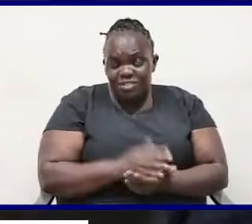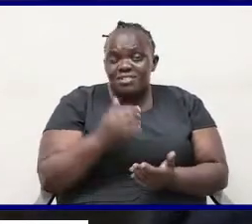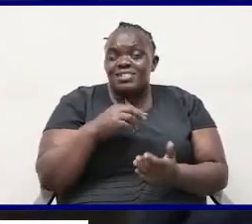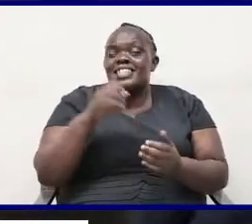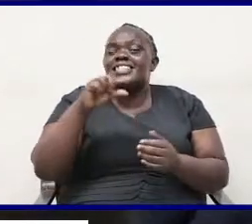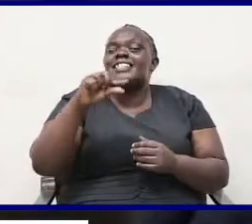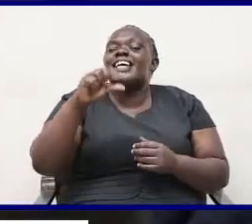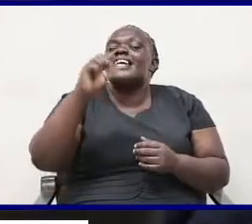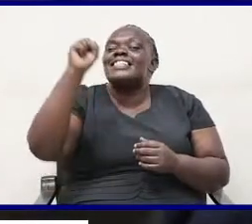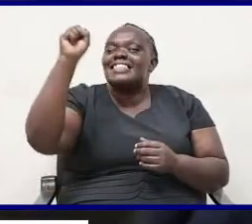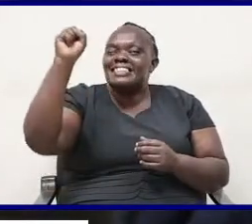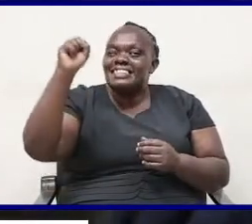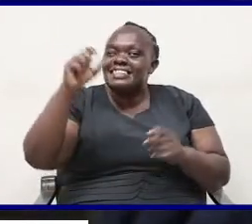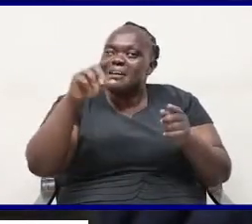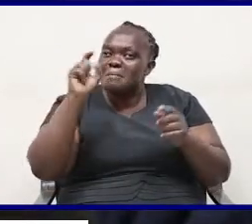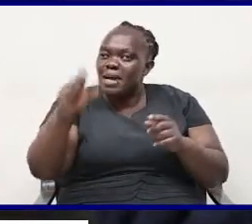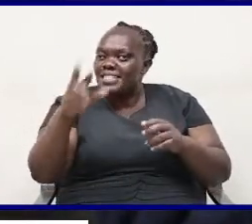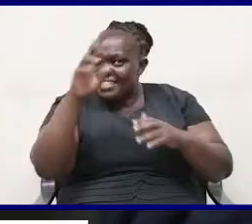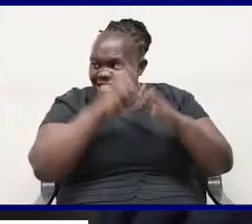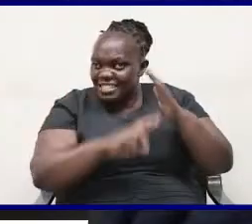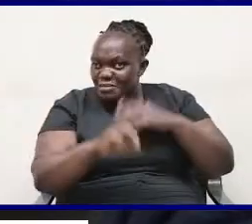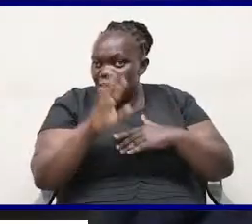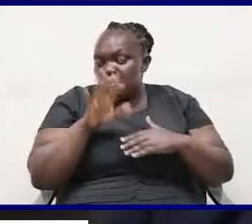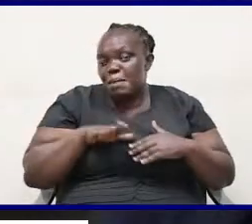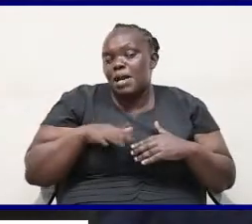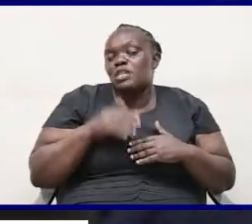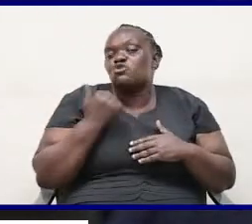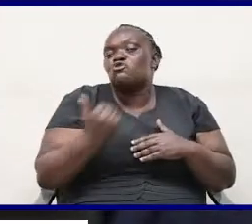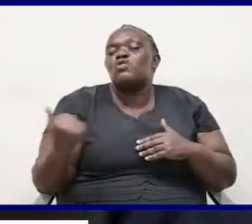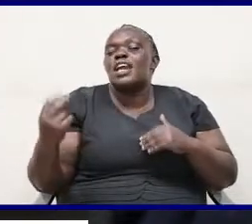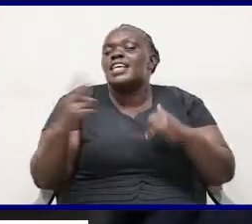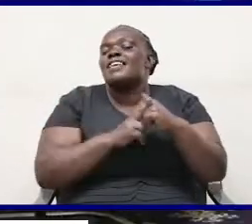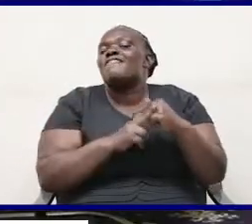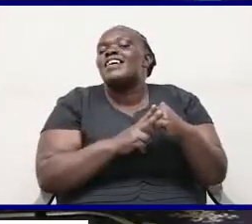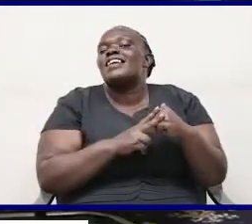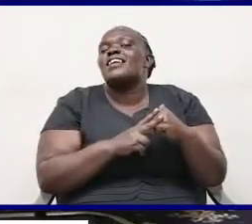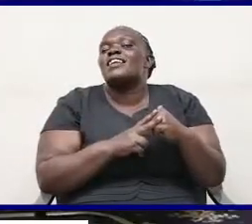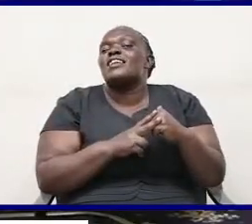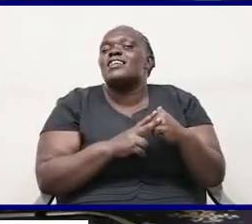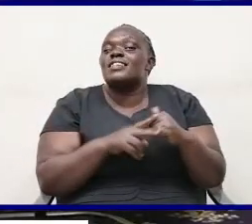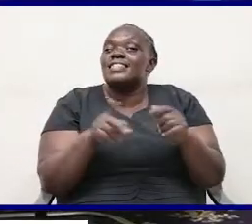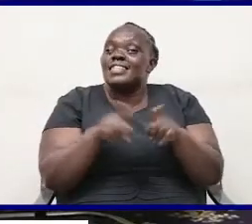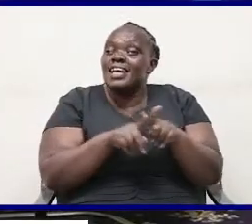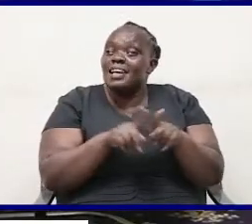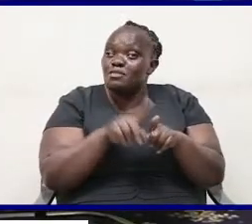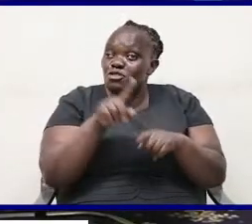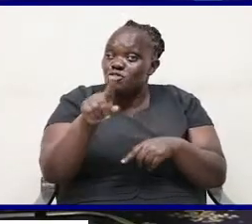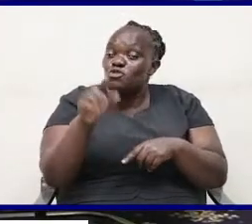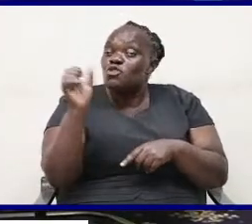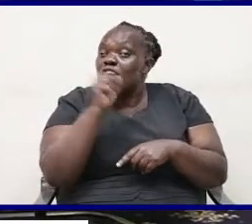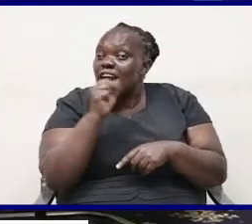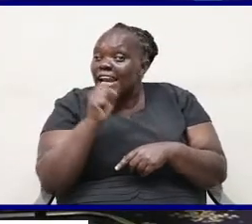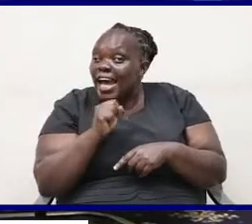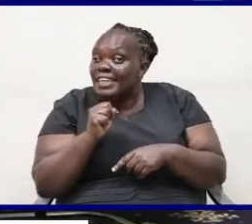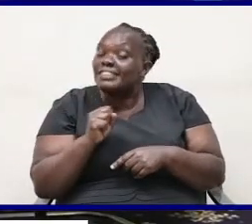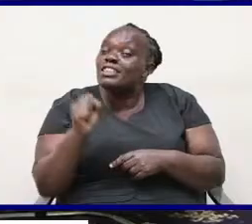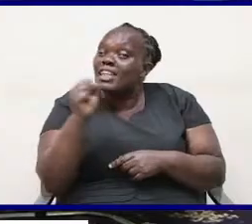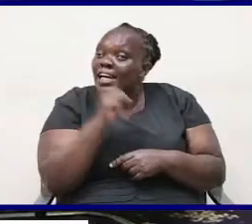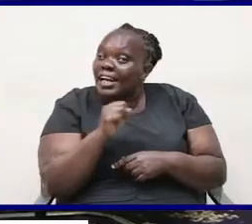mkuwe na msilete heshima ndogo ndogo Kwa hapa. hivyo mimi ni mama watoto wa 7. Mama watoto 7 na pia wewe ni sasa